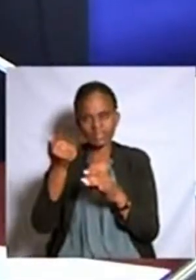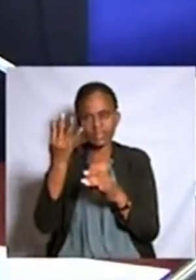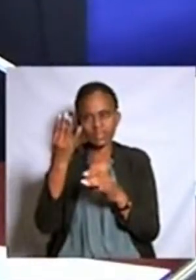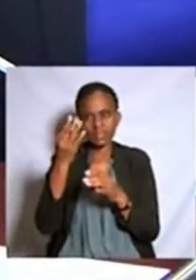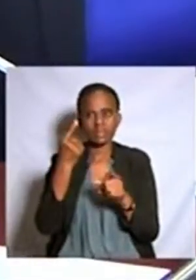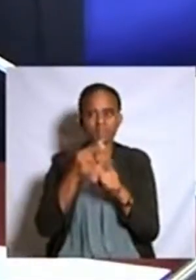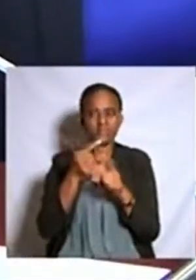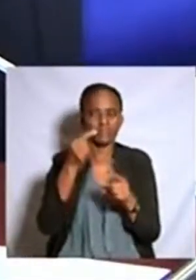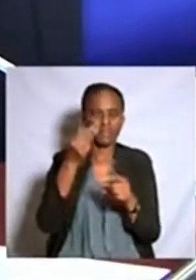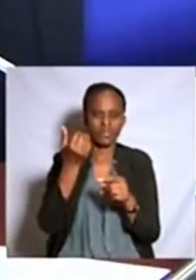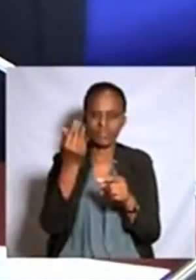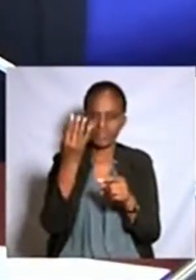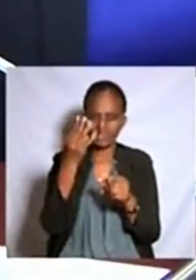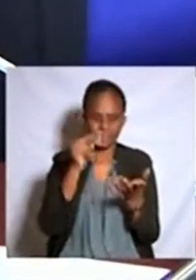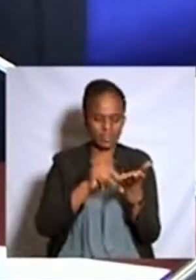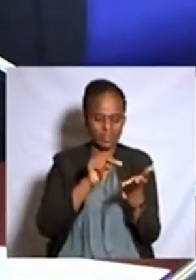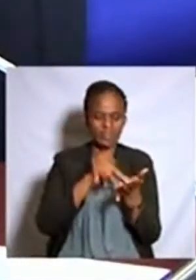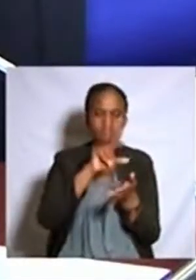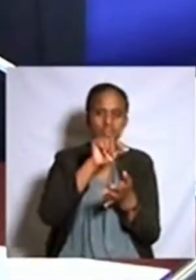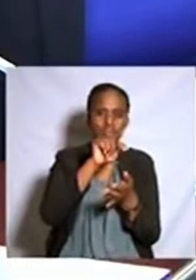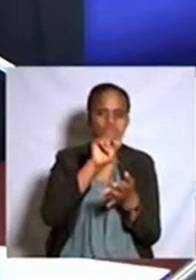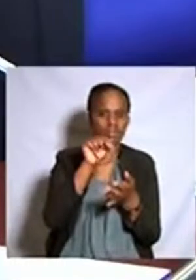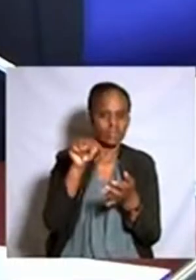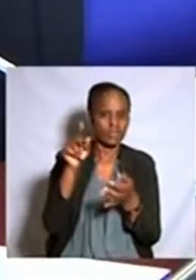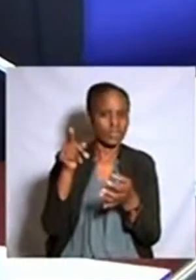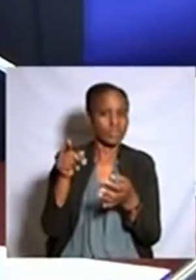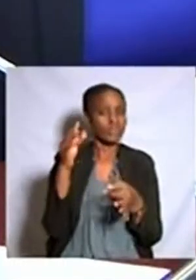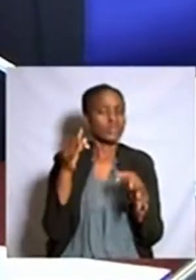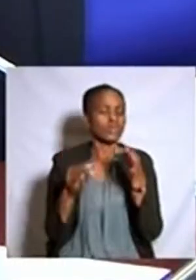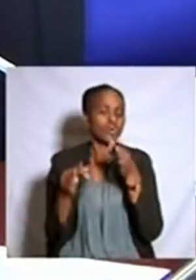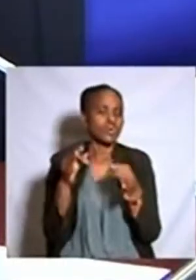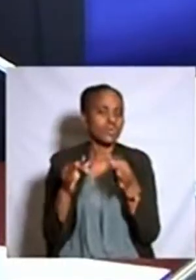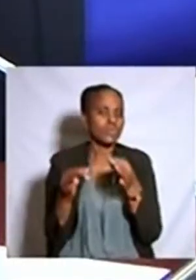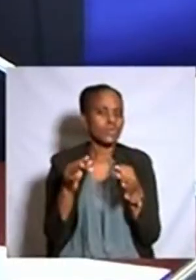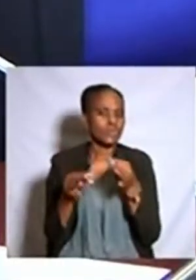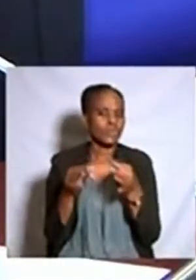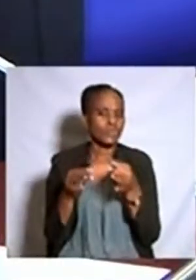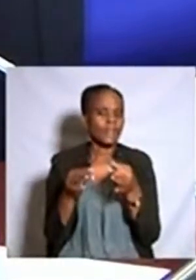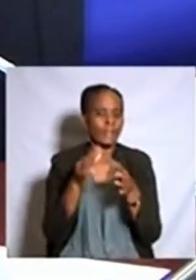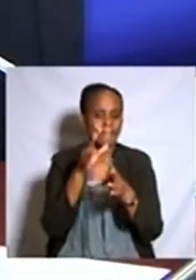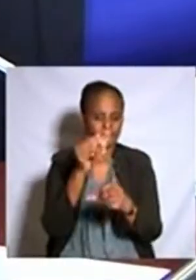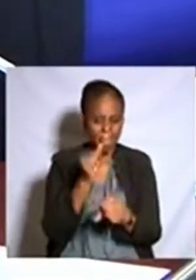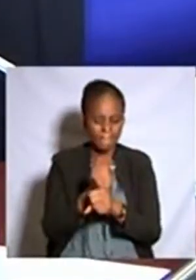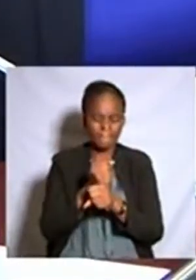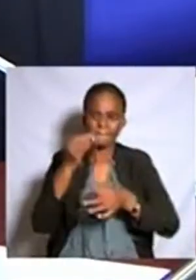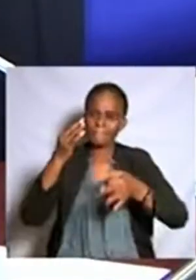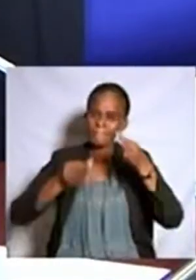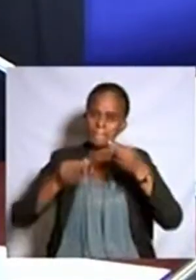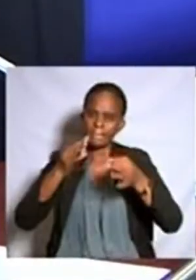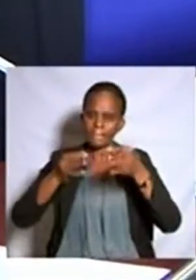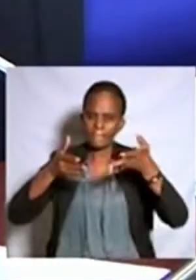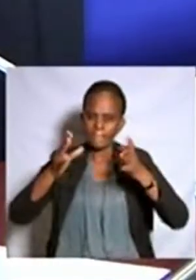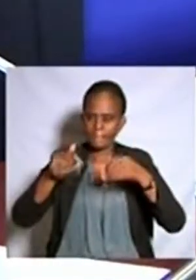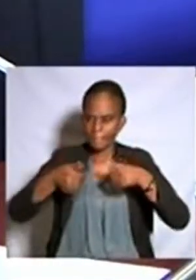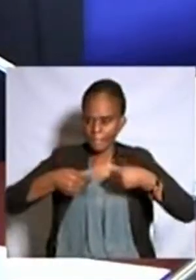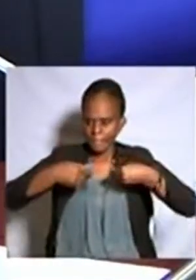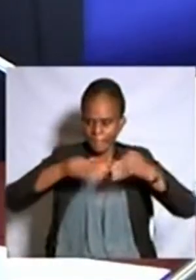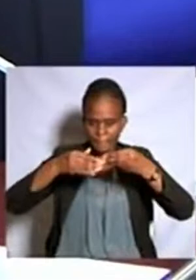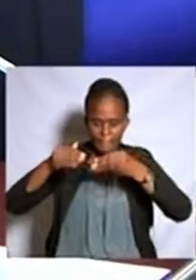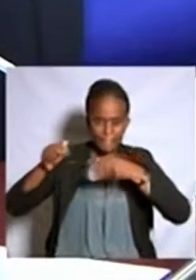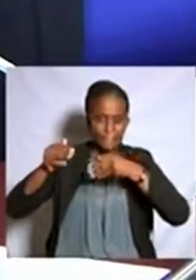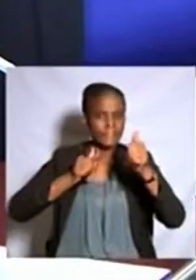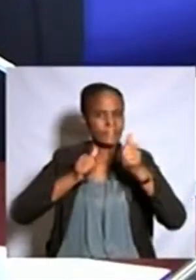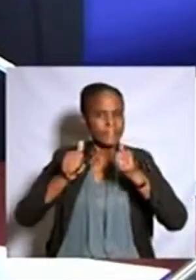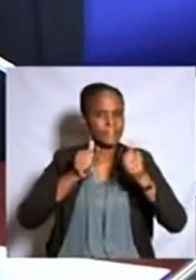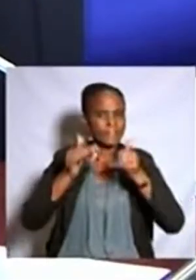2022, and the court process to obtain probate and court order allowing the sale for an